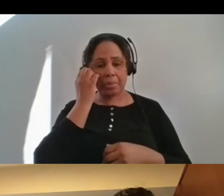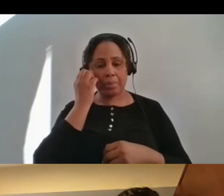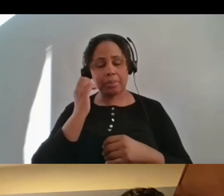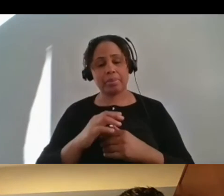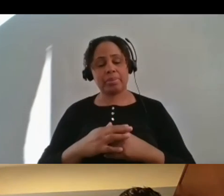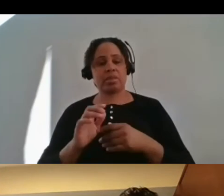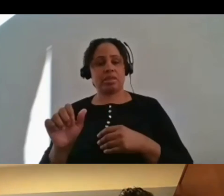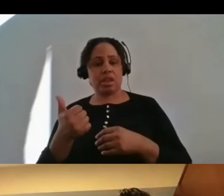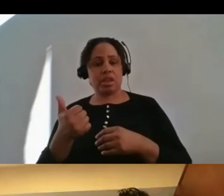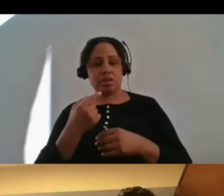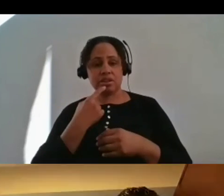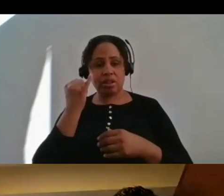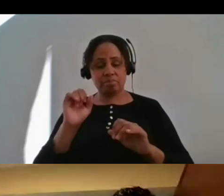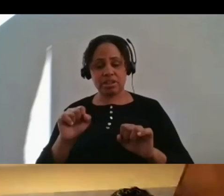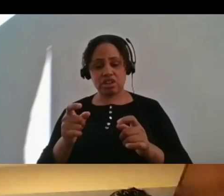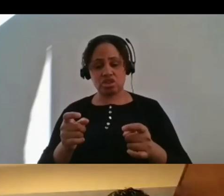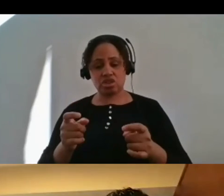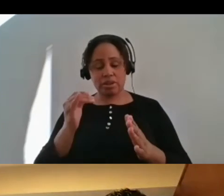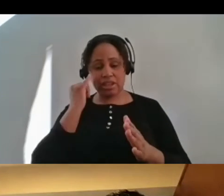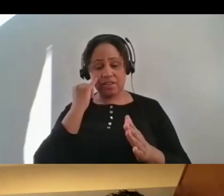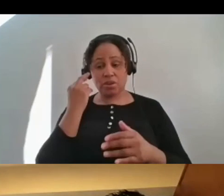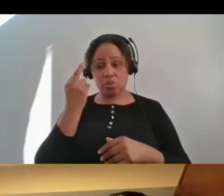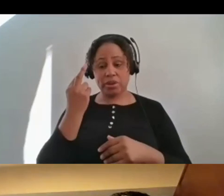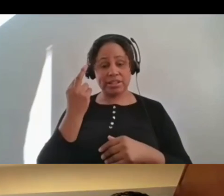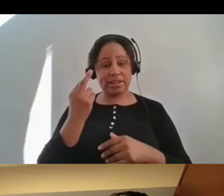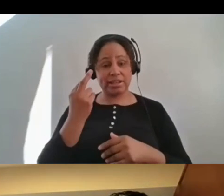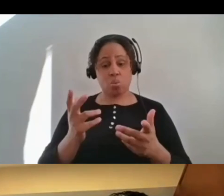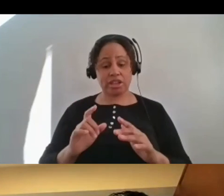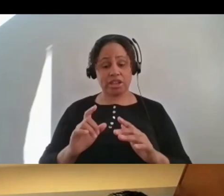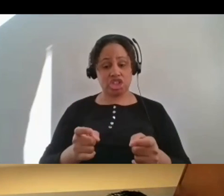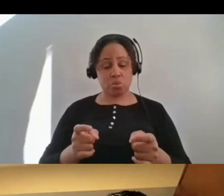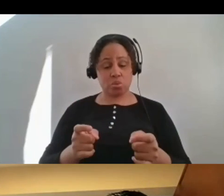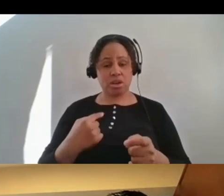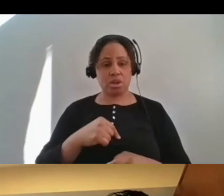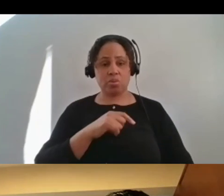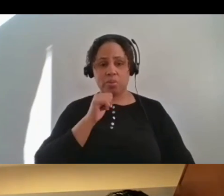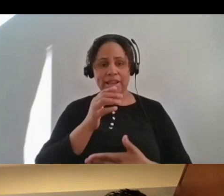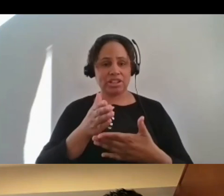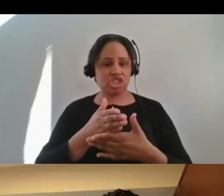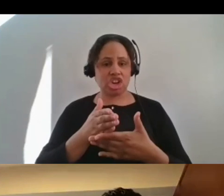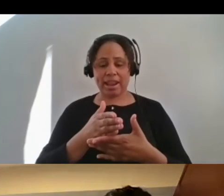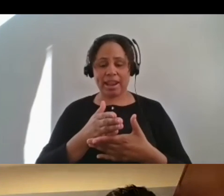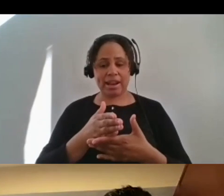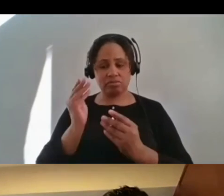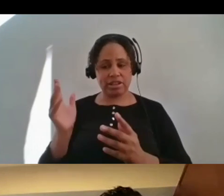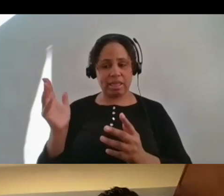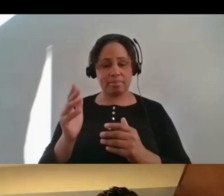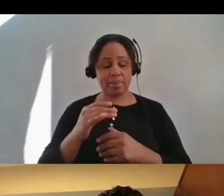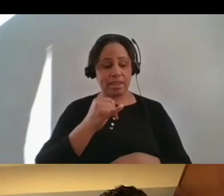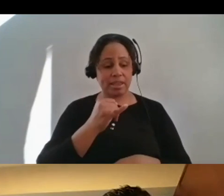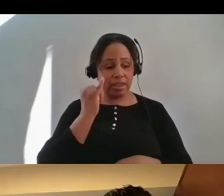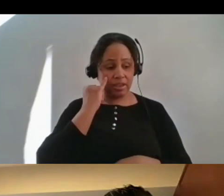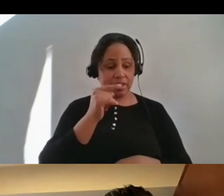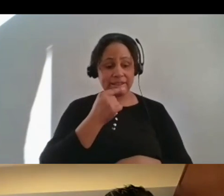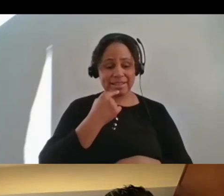is if there is ever a reason that they did not want to donate, we will not share that with the recipient. So if they tell us that they don't want to donate for